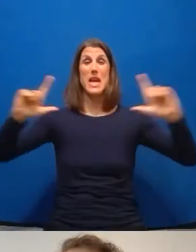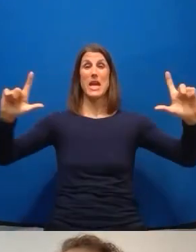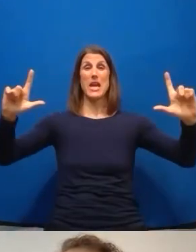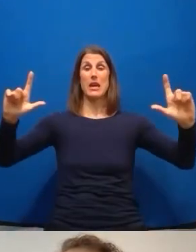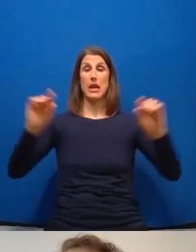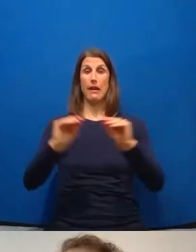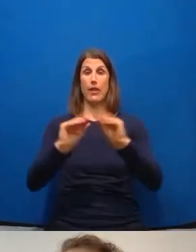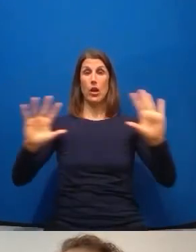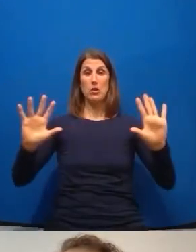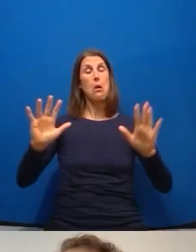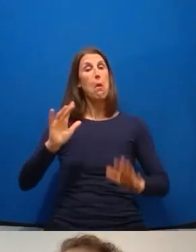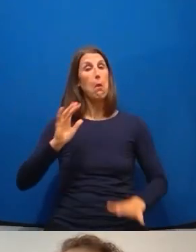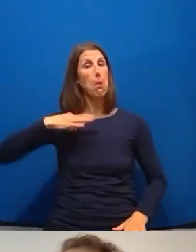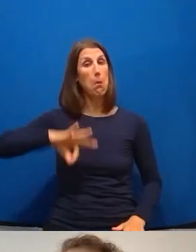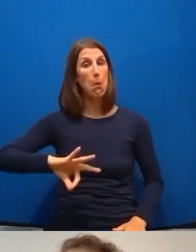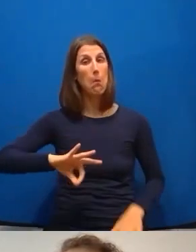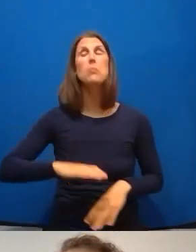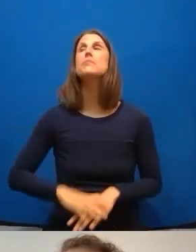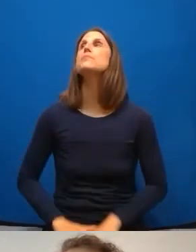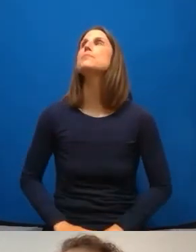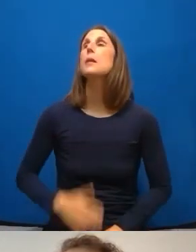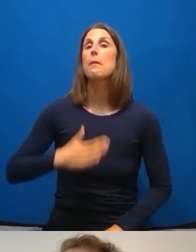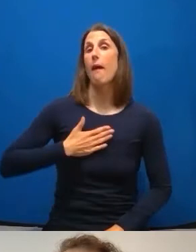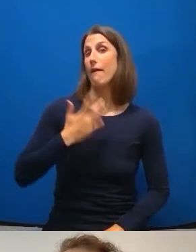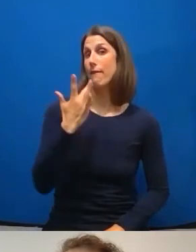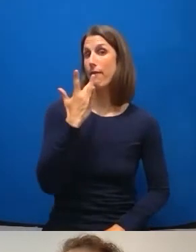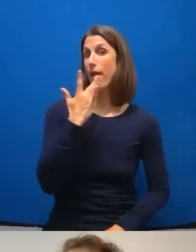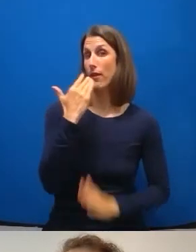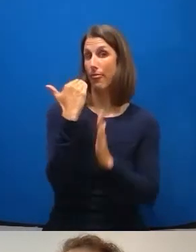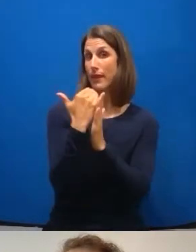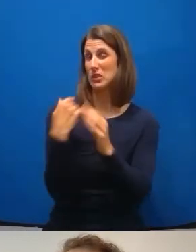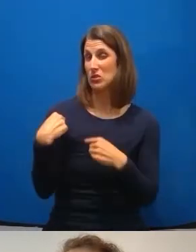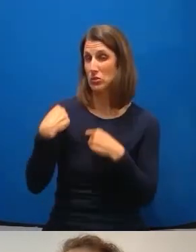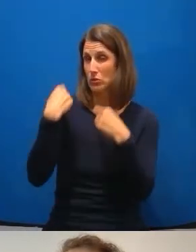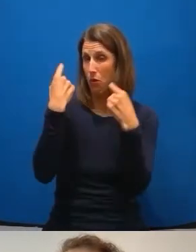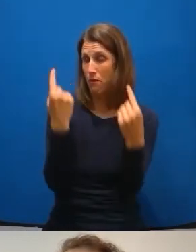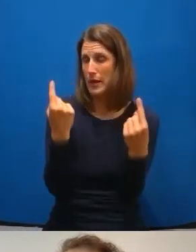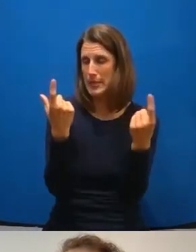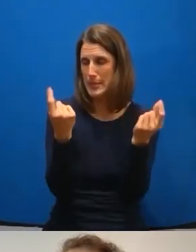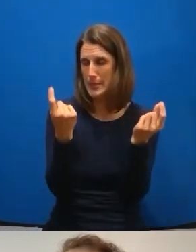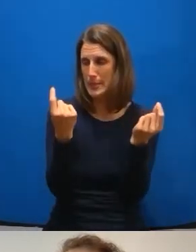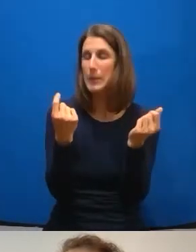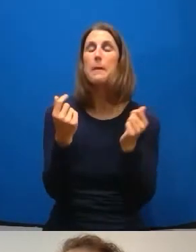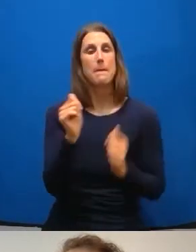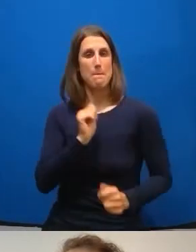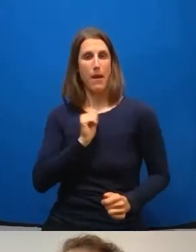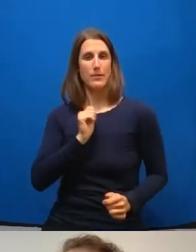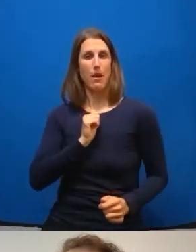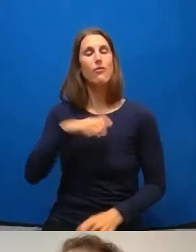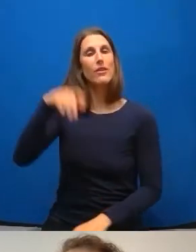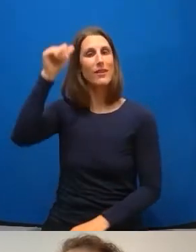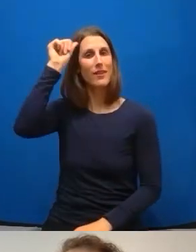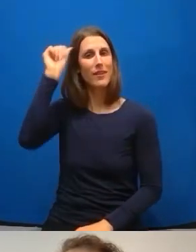think my favorite lesson so far was with Allie and I took Conley's class